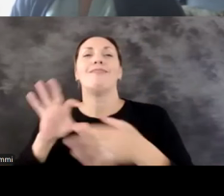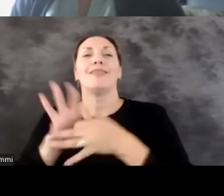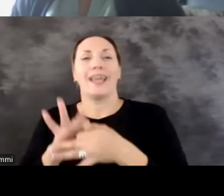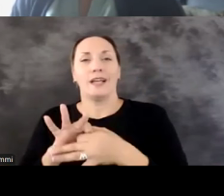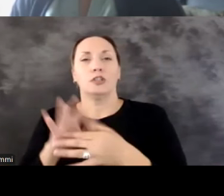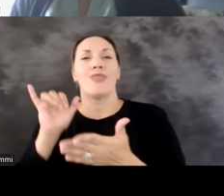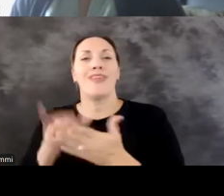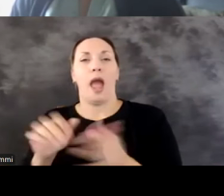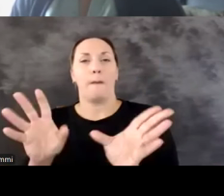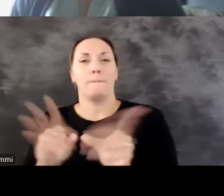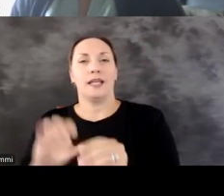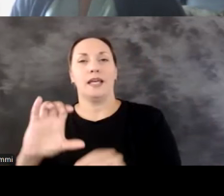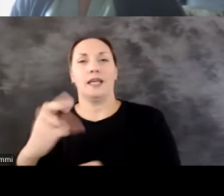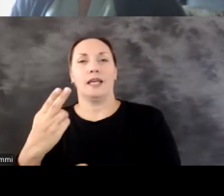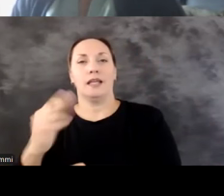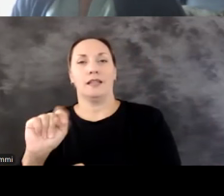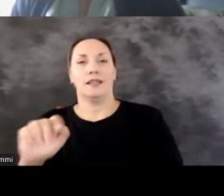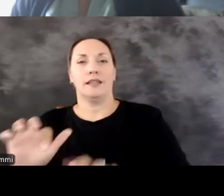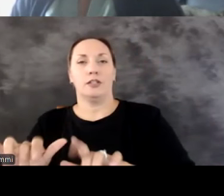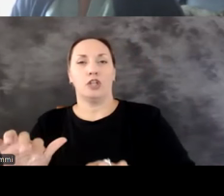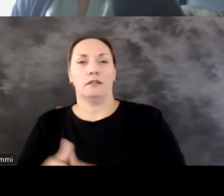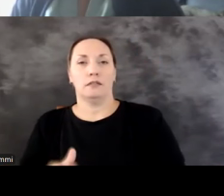lot of questions in the Q&A,